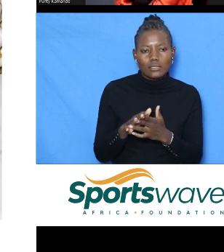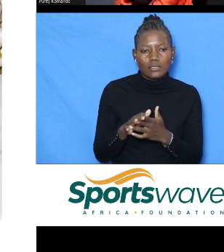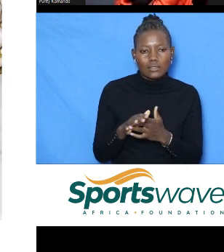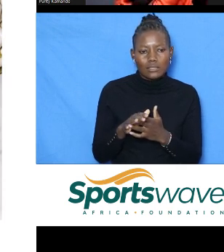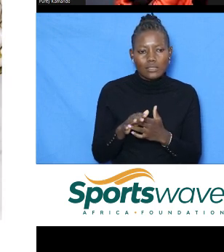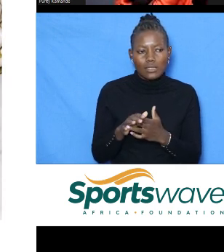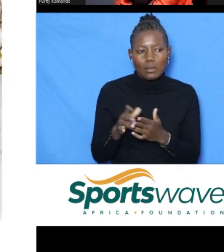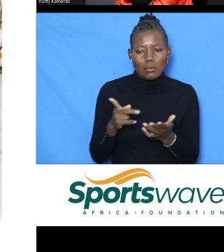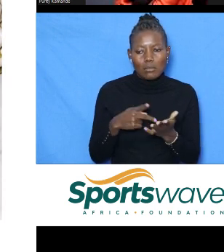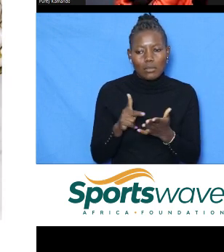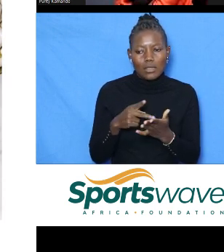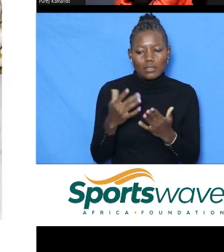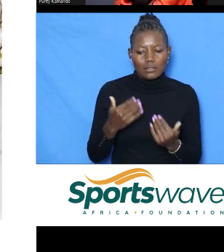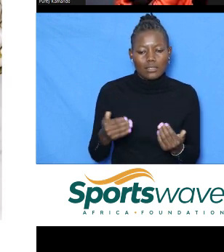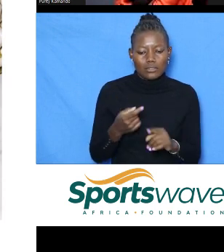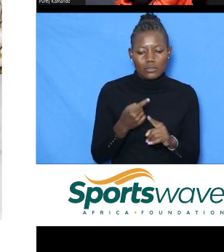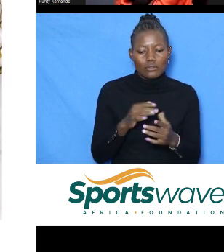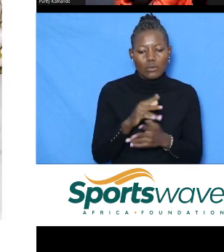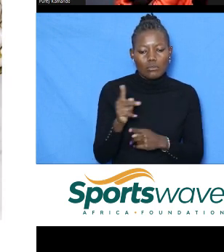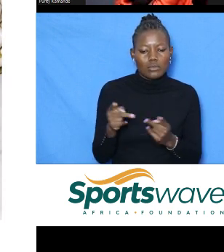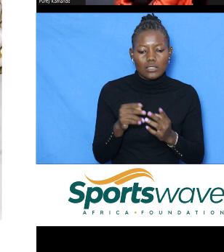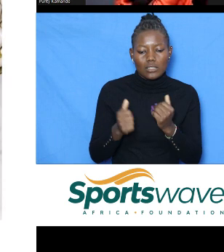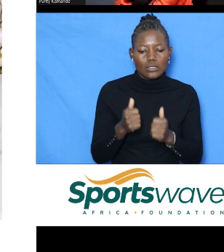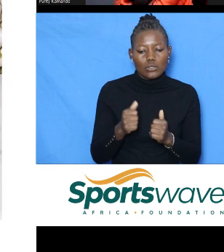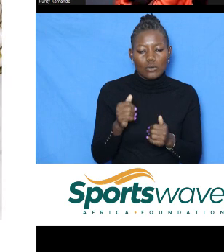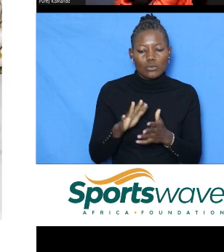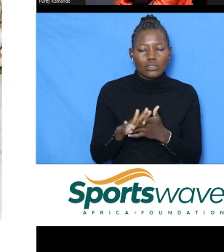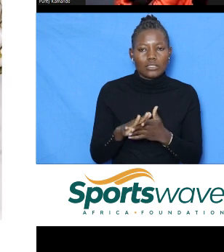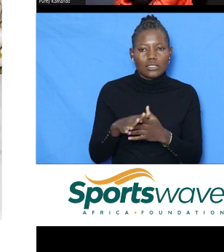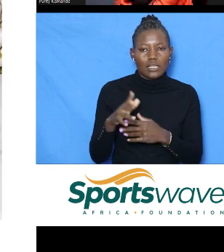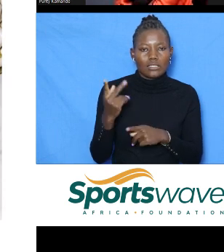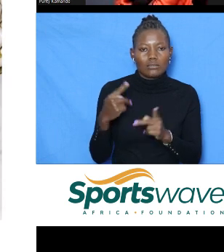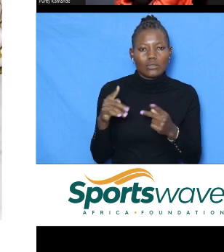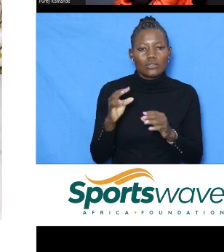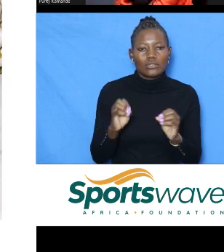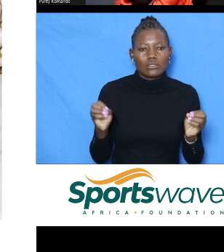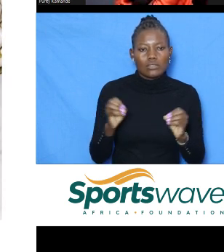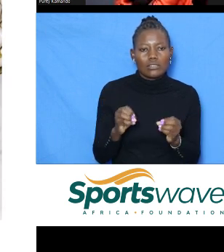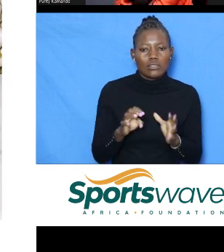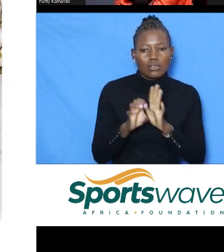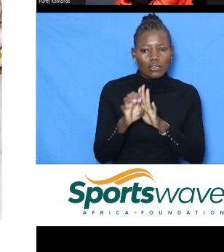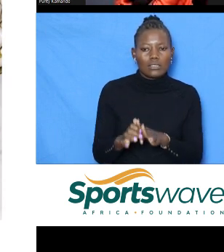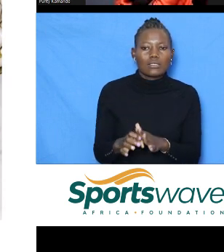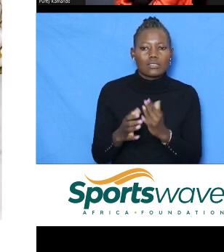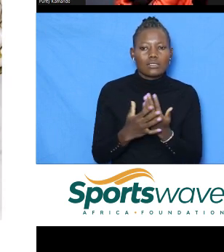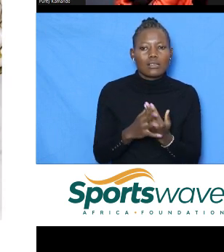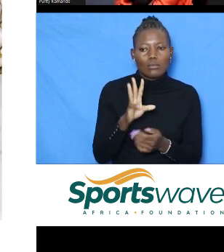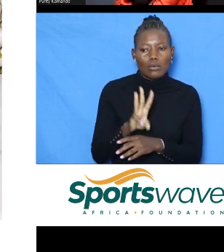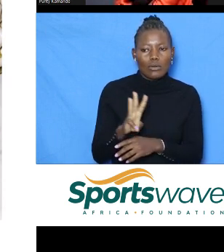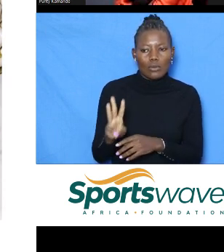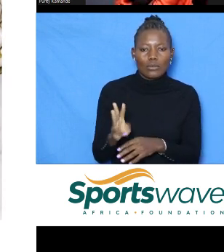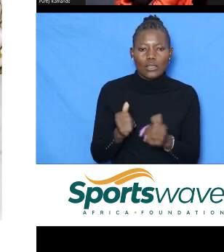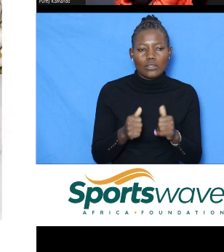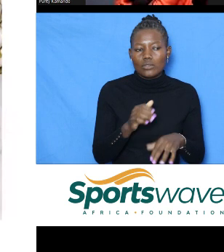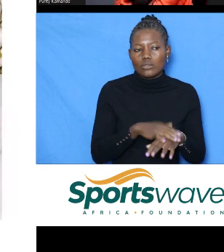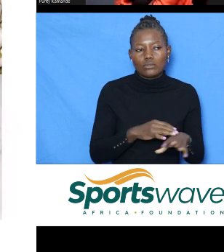products or supplements from sources that aren't certified. For example, websites that are not certified, just going on the web because